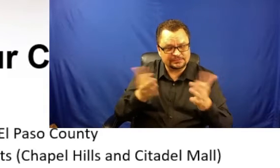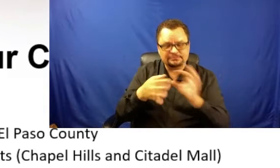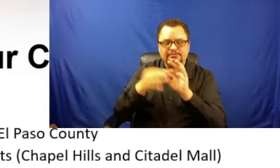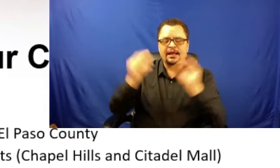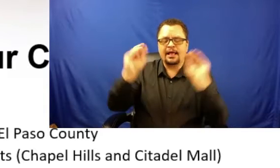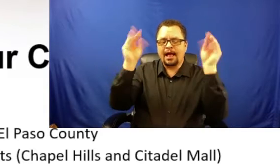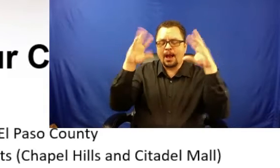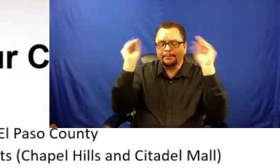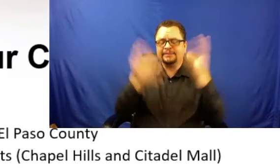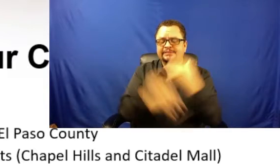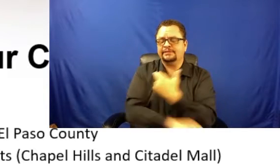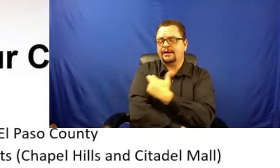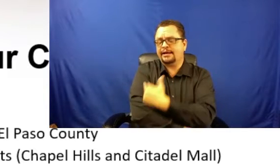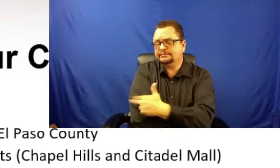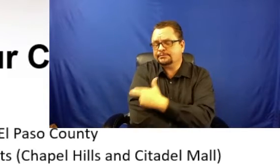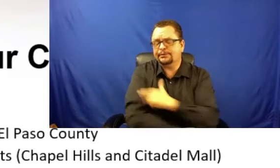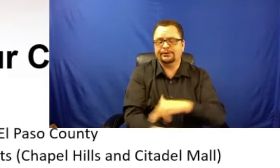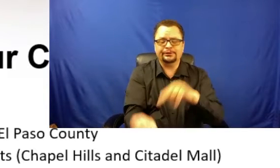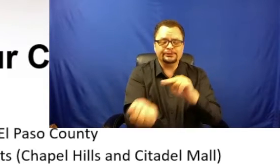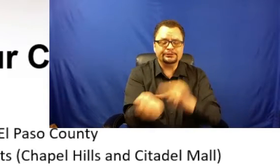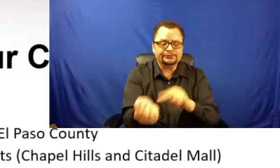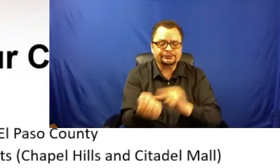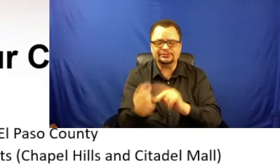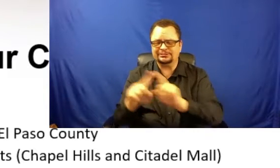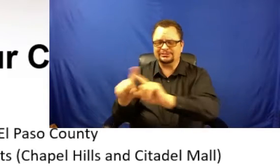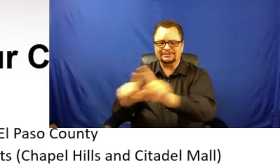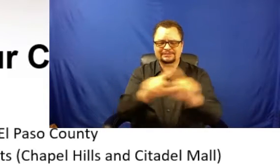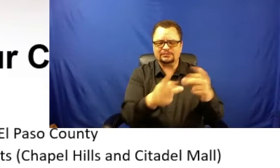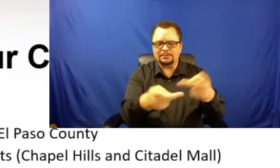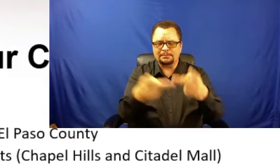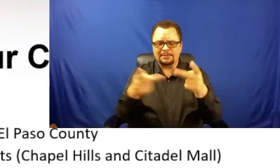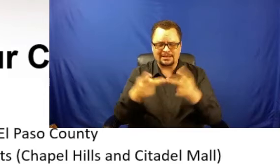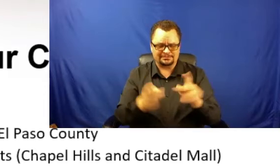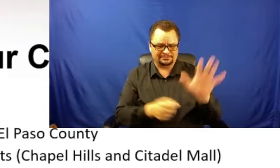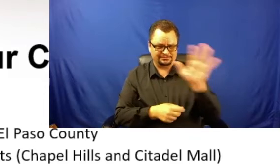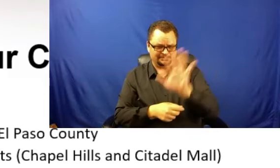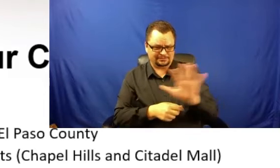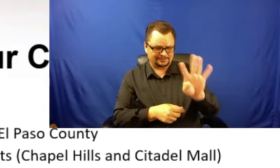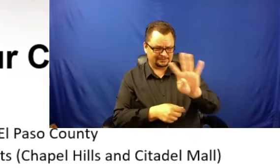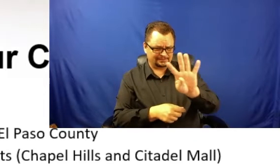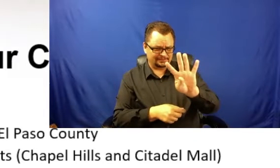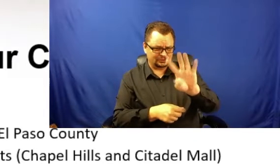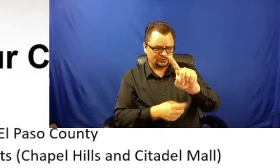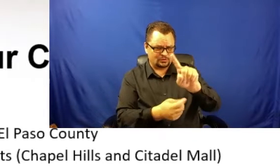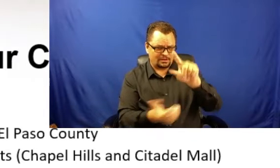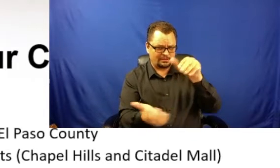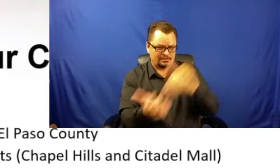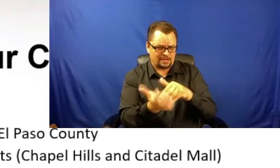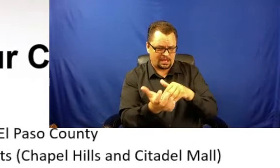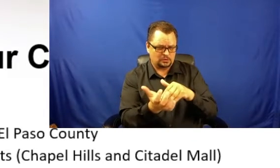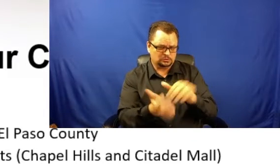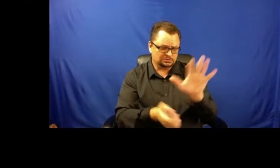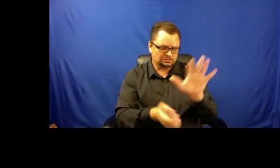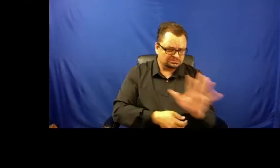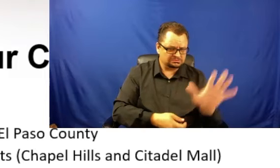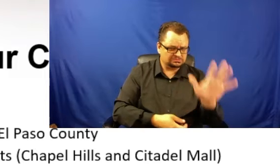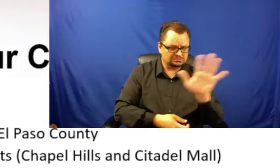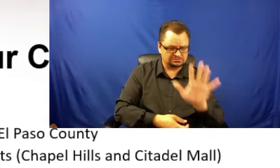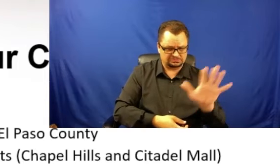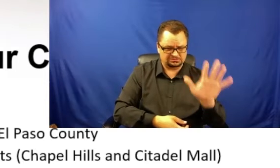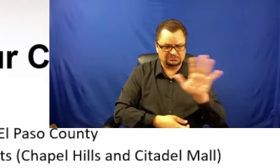about 41,000. And we are awaiting OSHA's